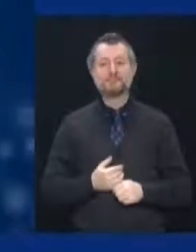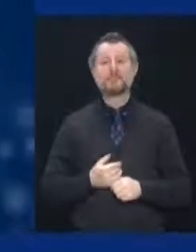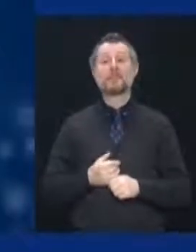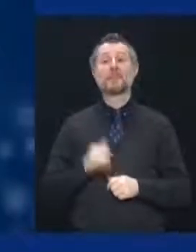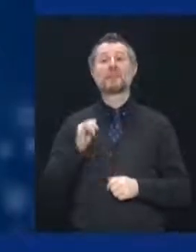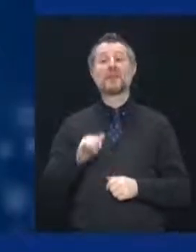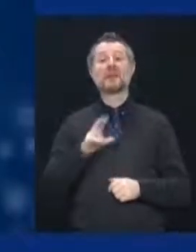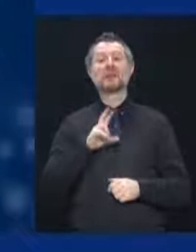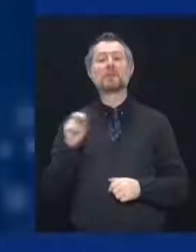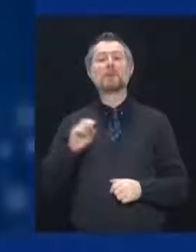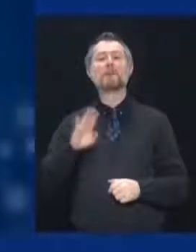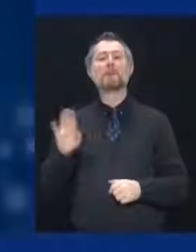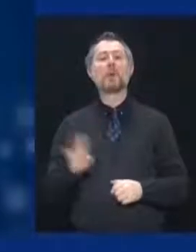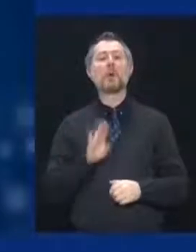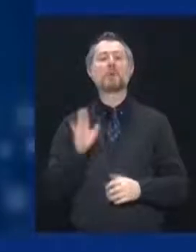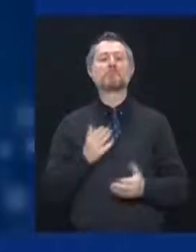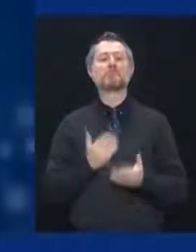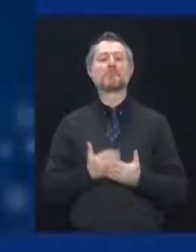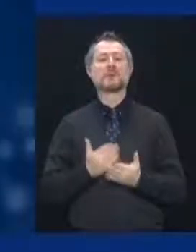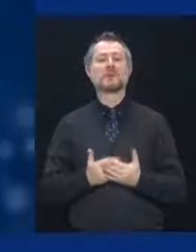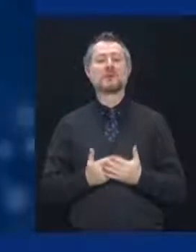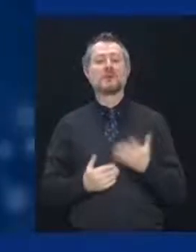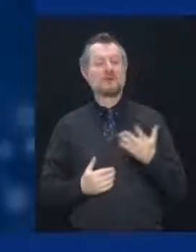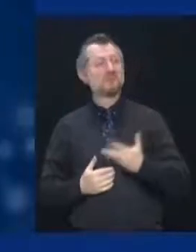billion to the inequity,